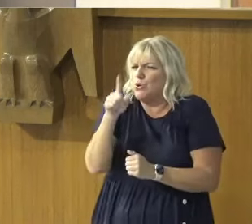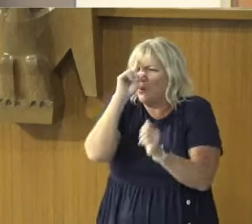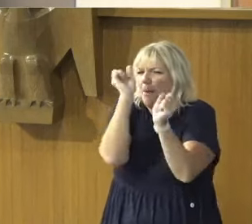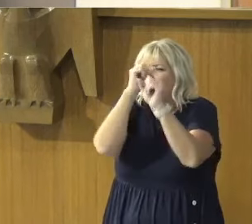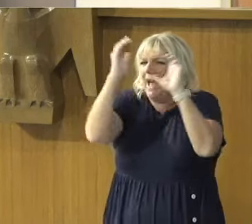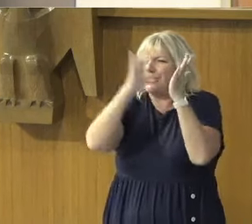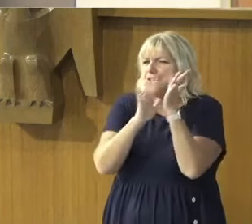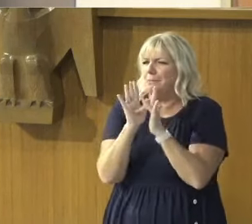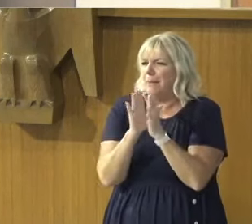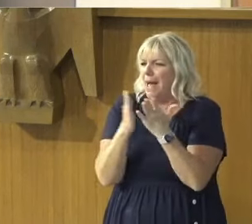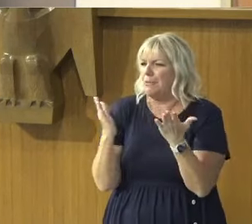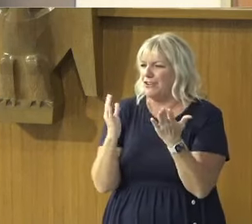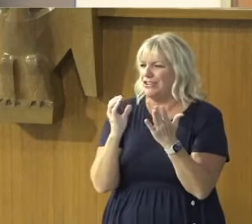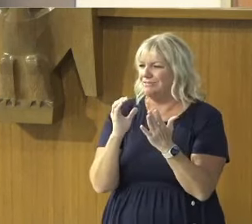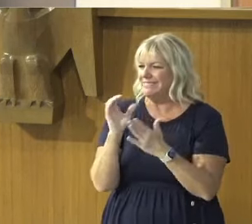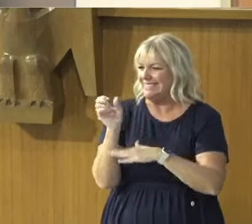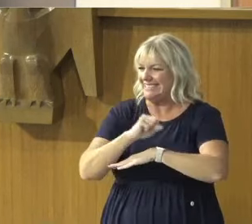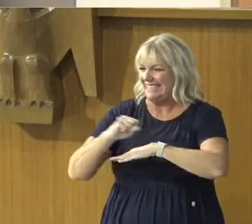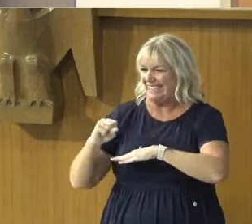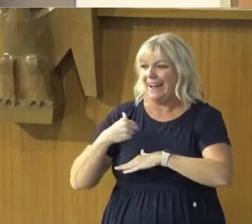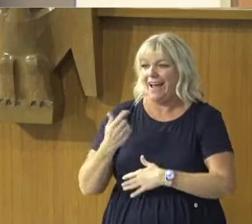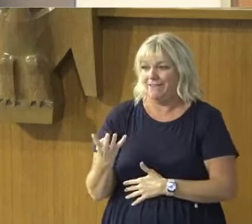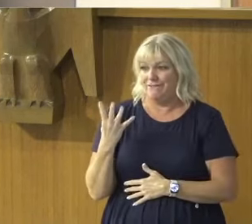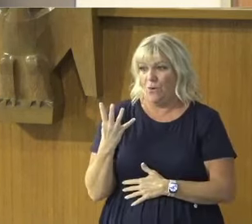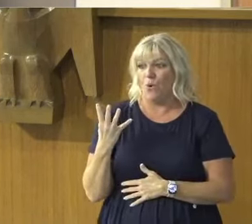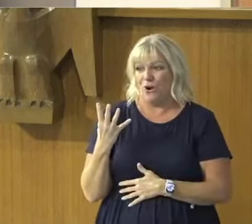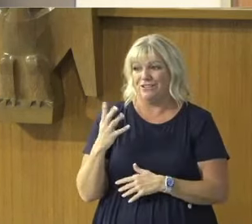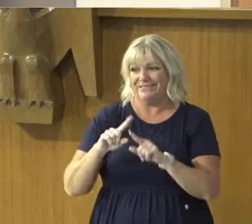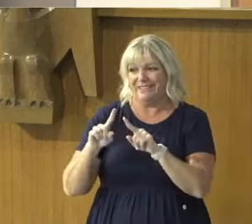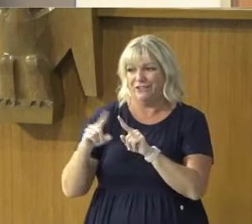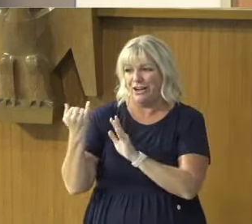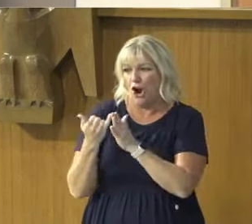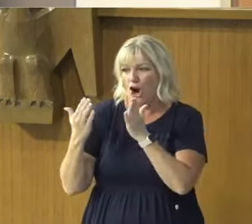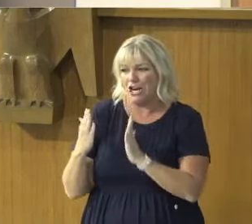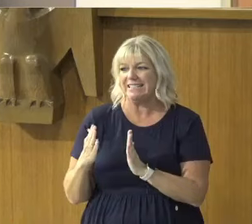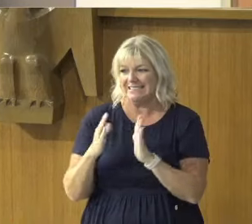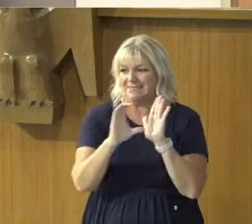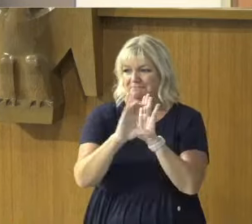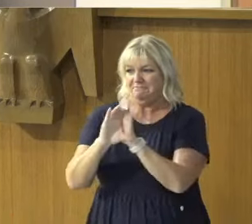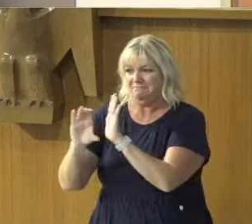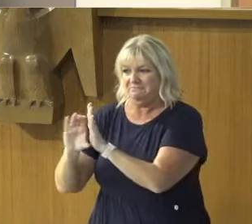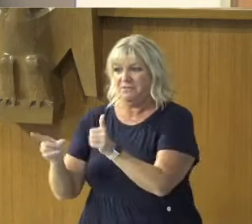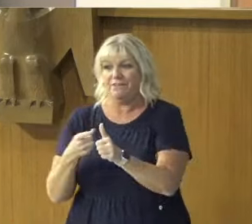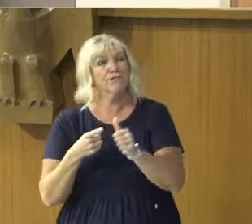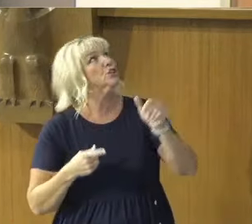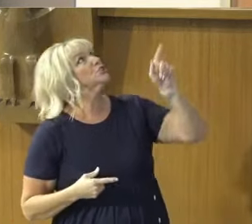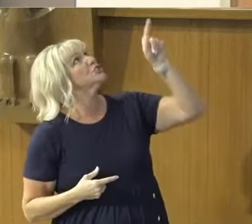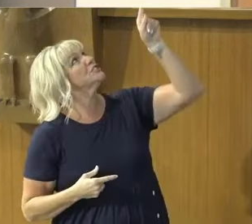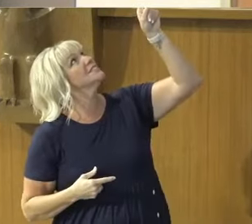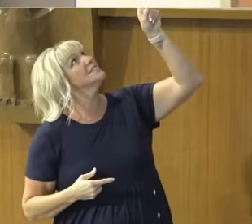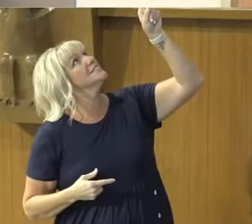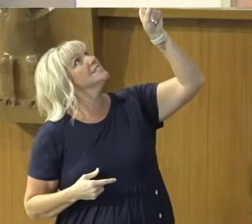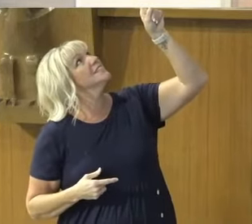found four different artist renderings of this famous moment to share with you this morning. The first is by